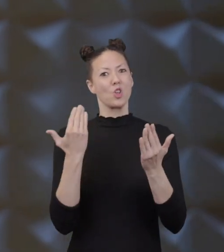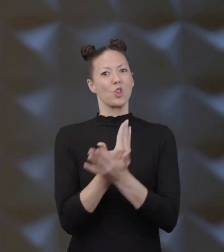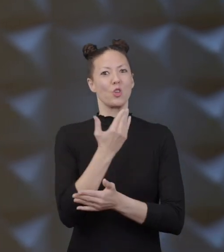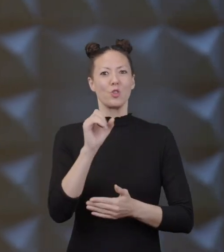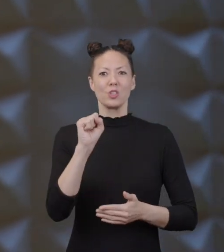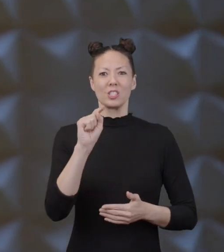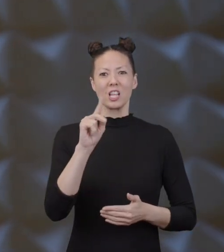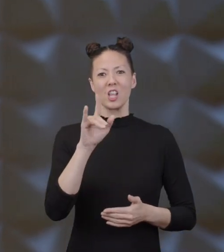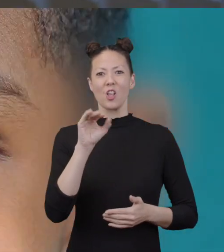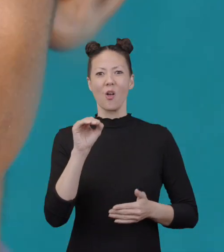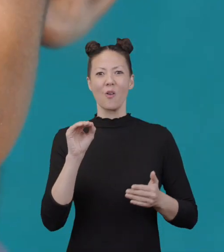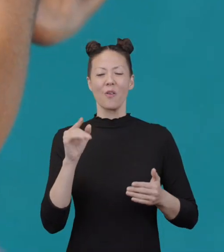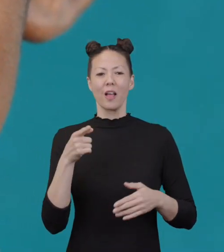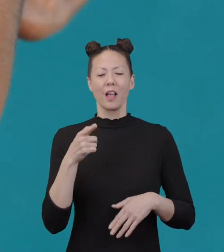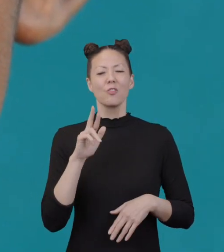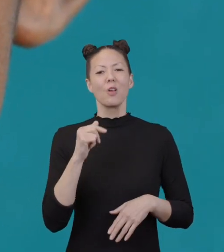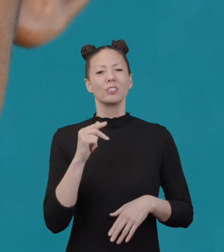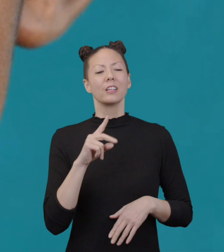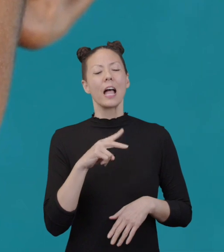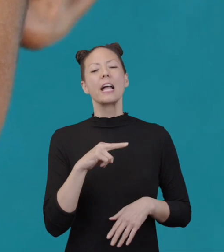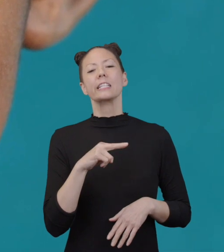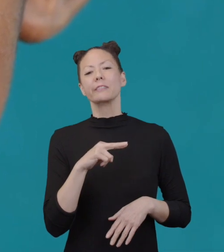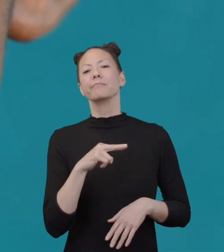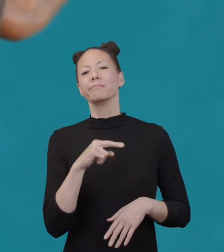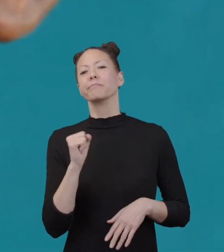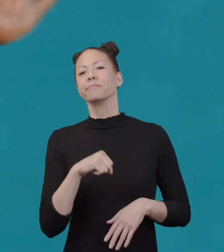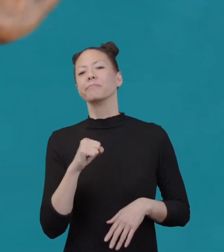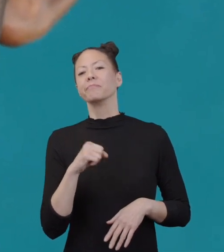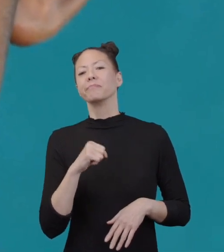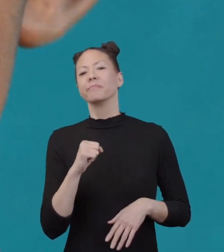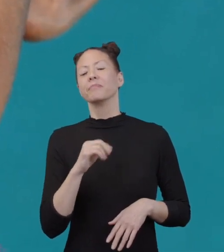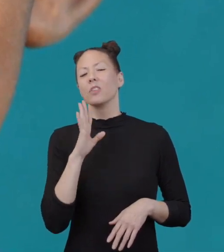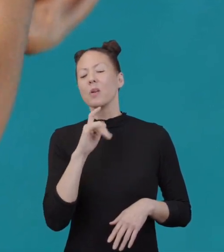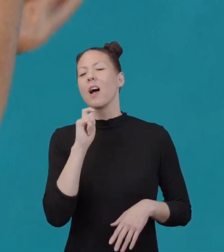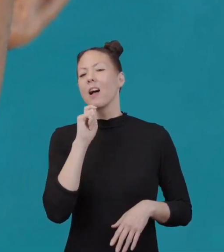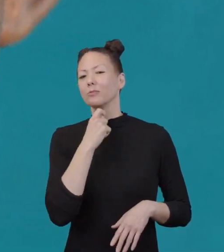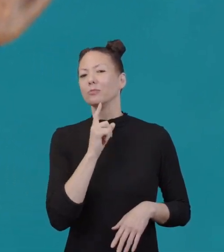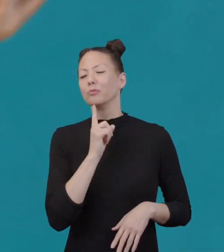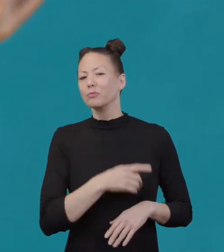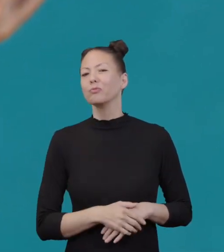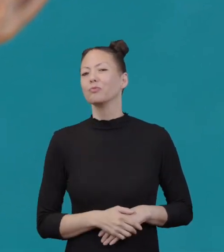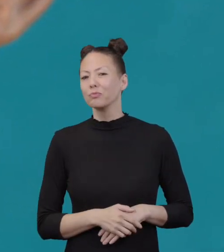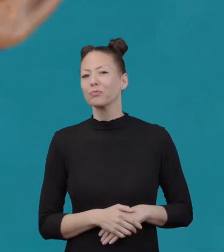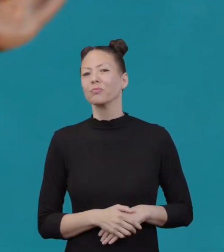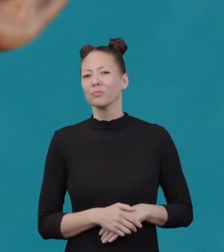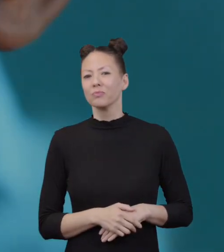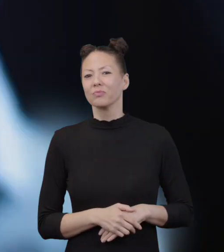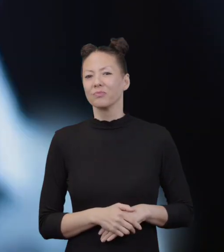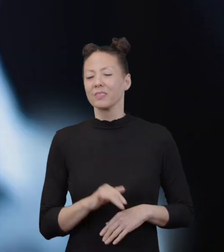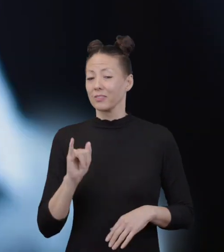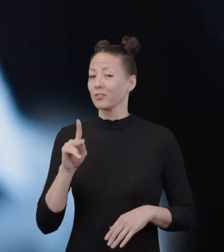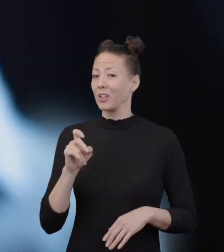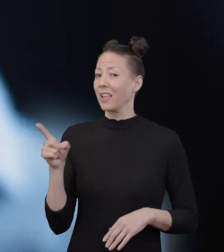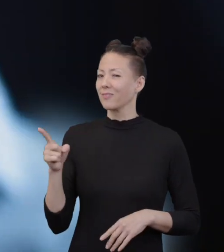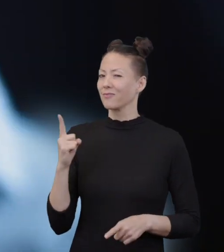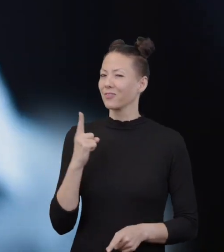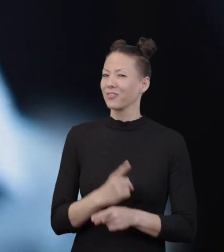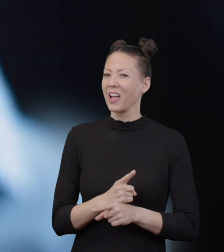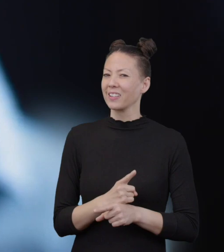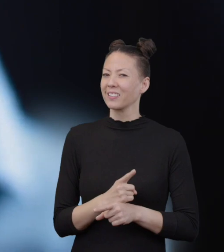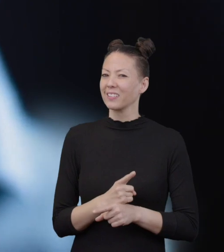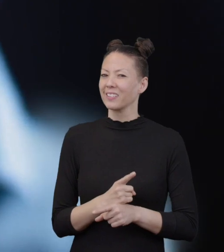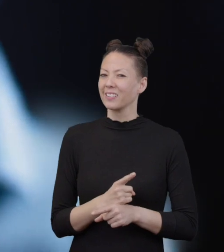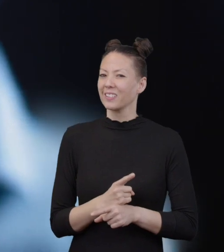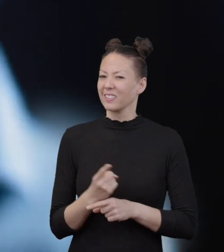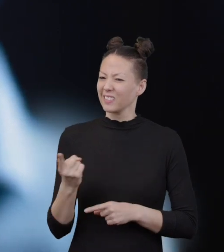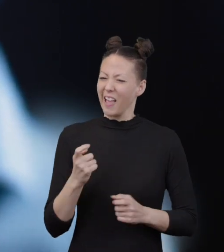studio." Rashad nodded. "Man, that would be so awesome." Jake was right. They had